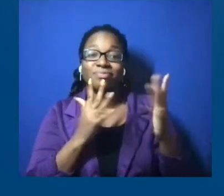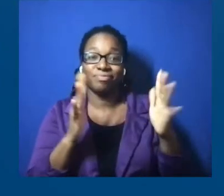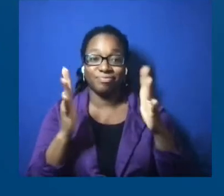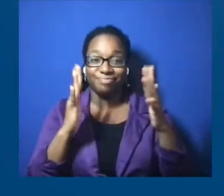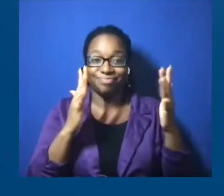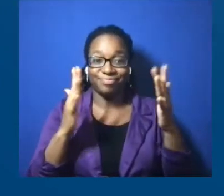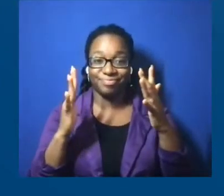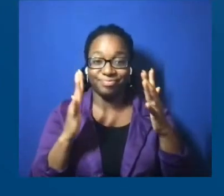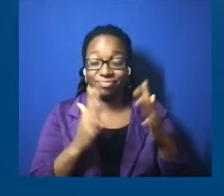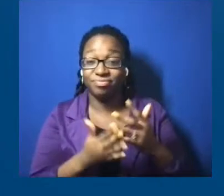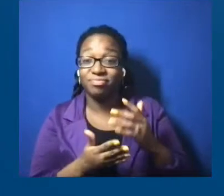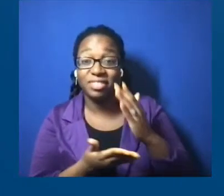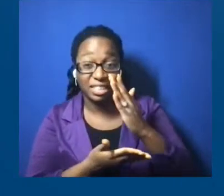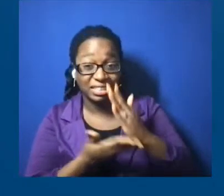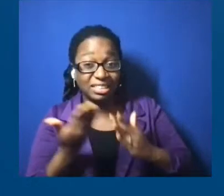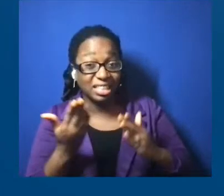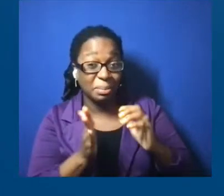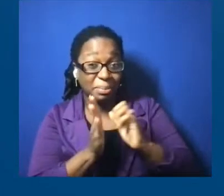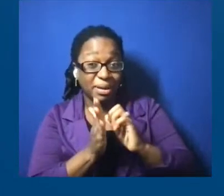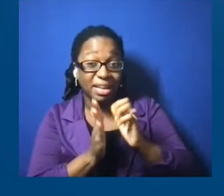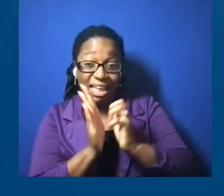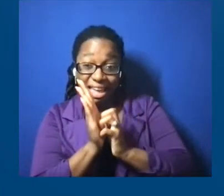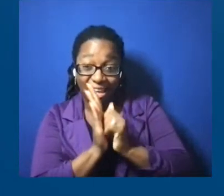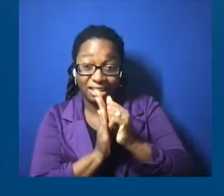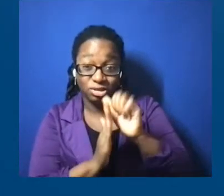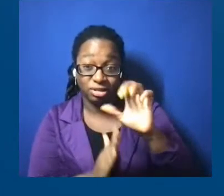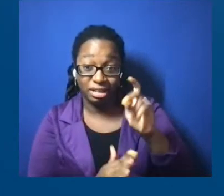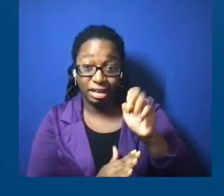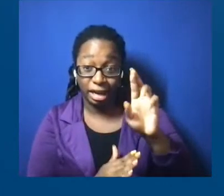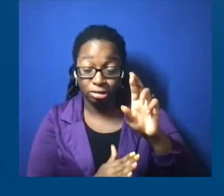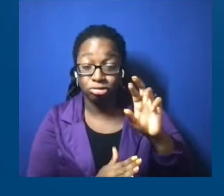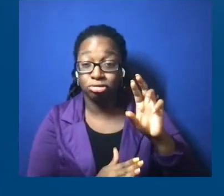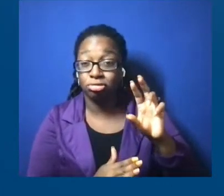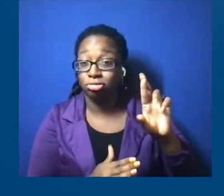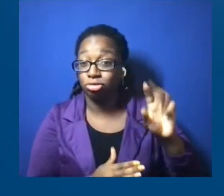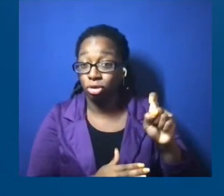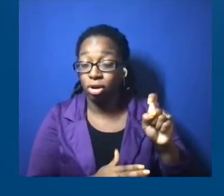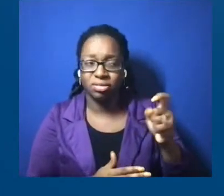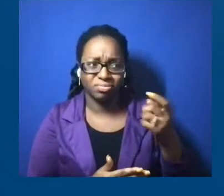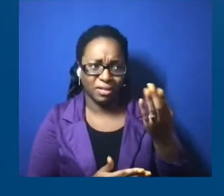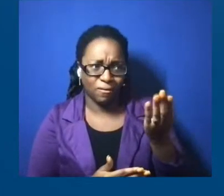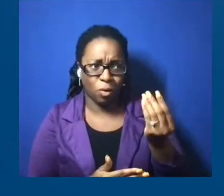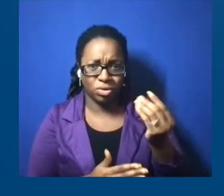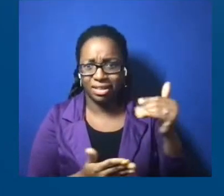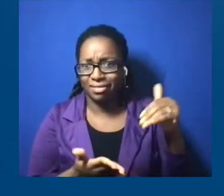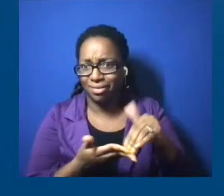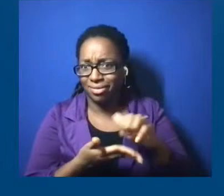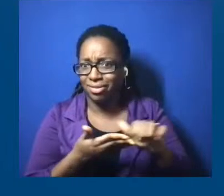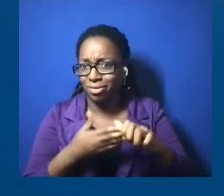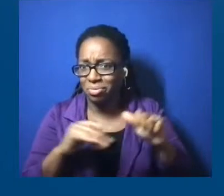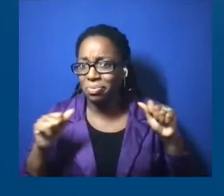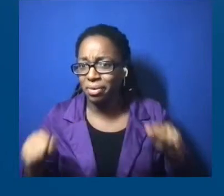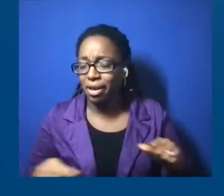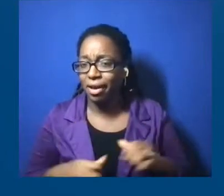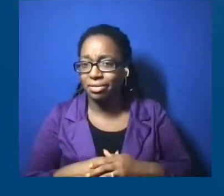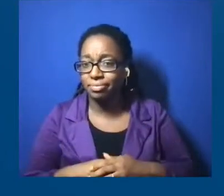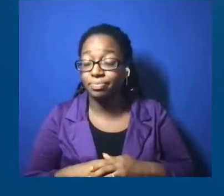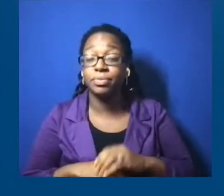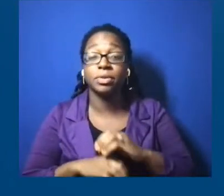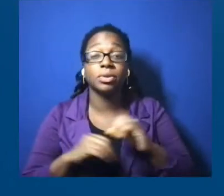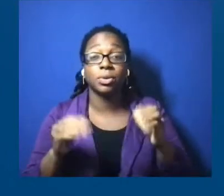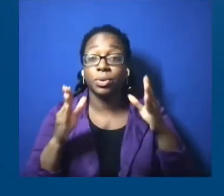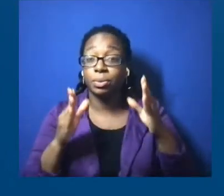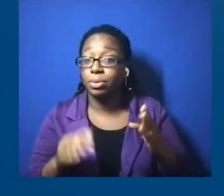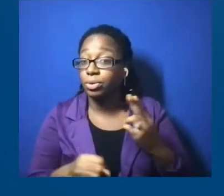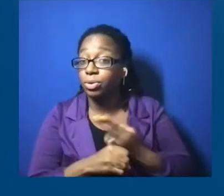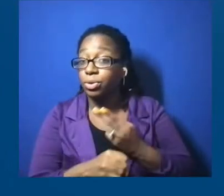as much as $14,000. And, you know, no one on Medicare is going